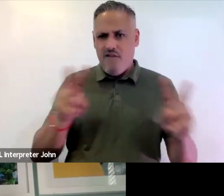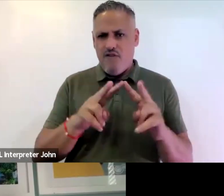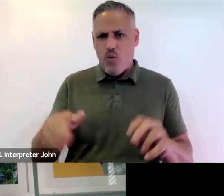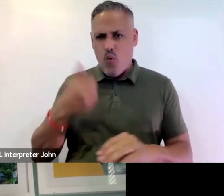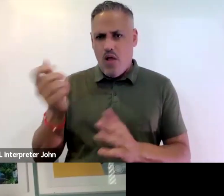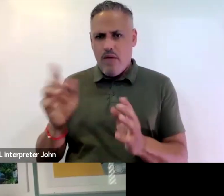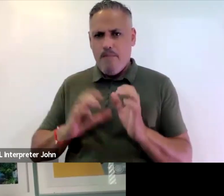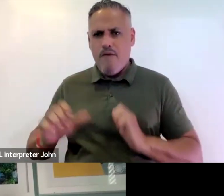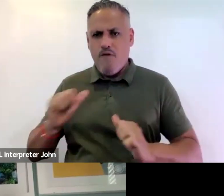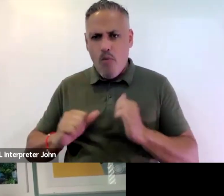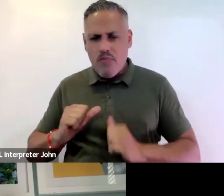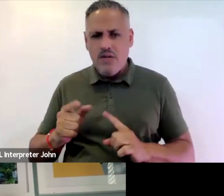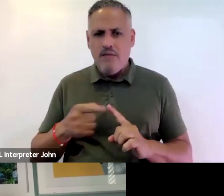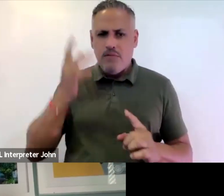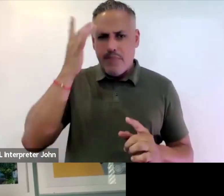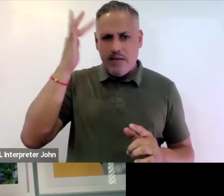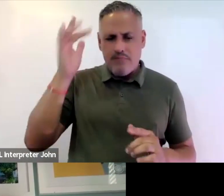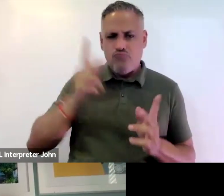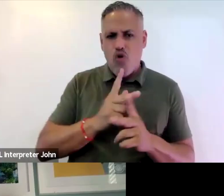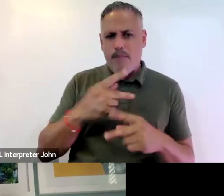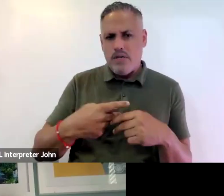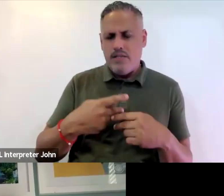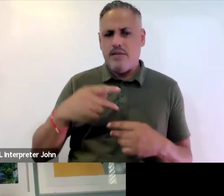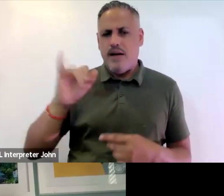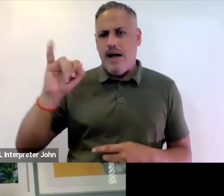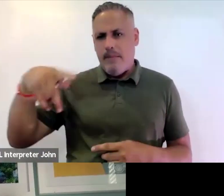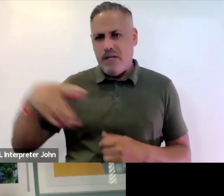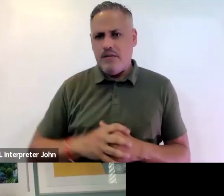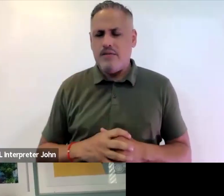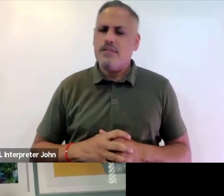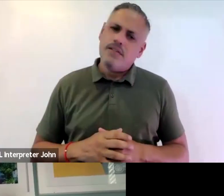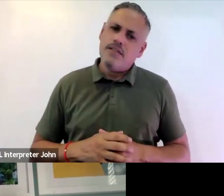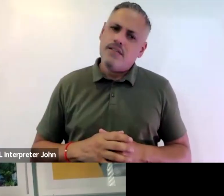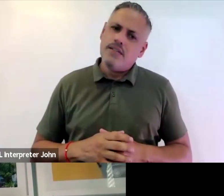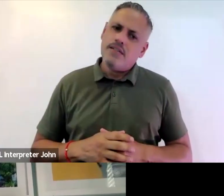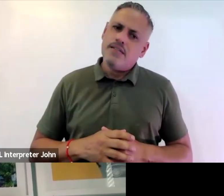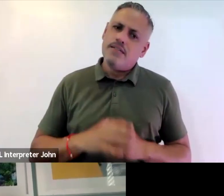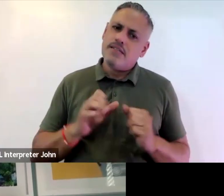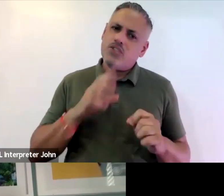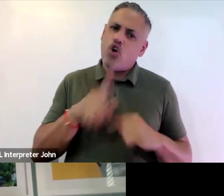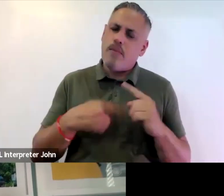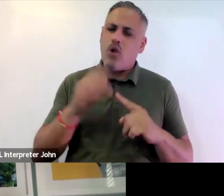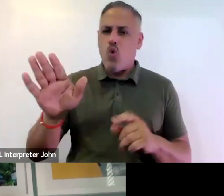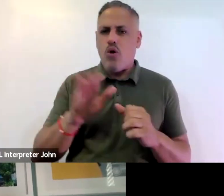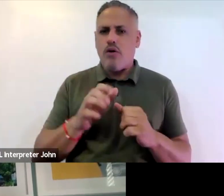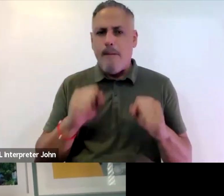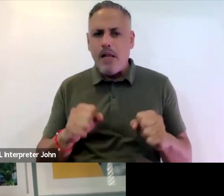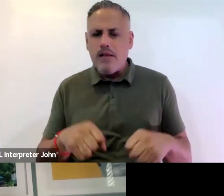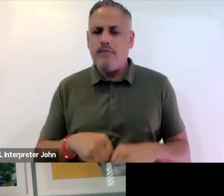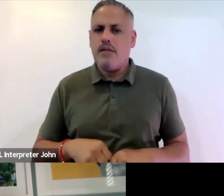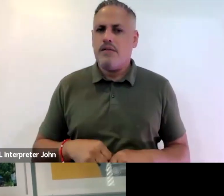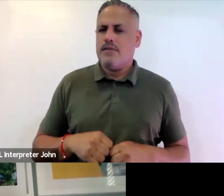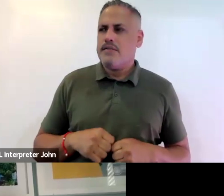other performances from an intellectual property standpoint. You can also talk about your ability to